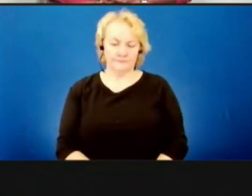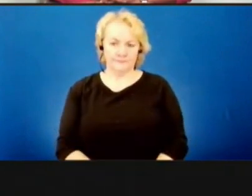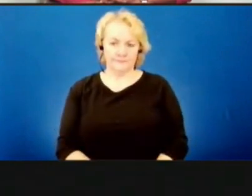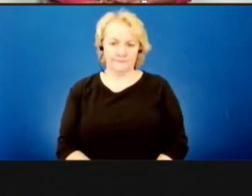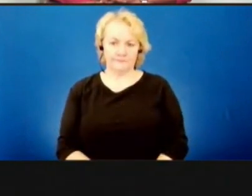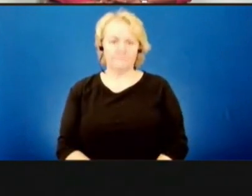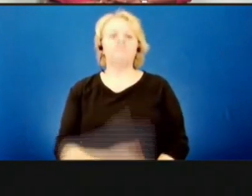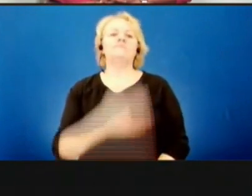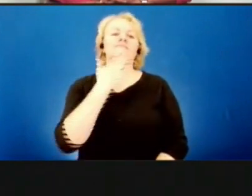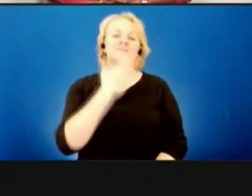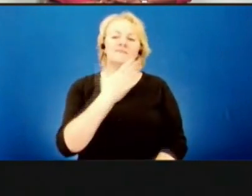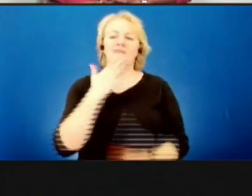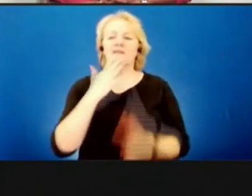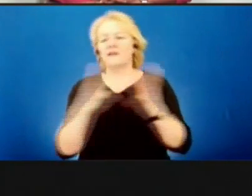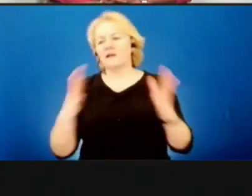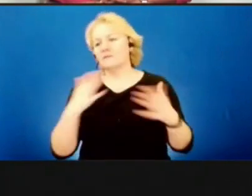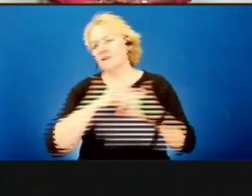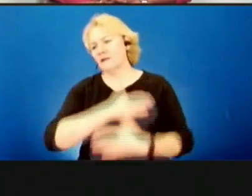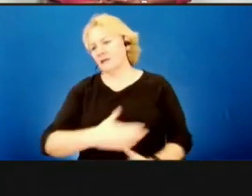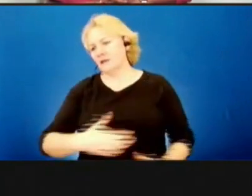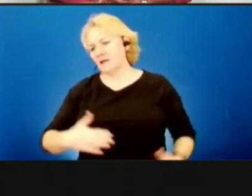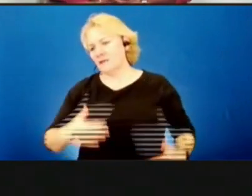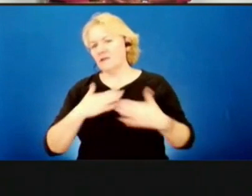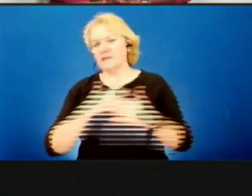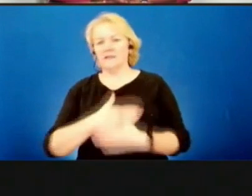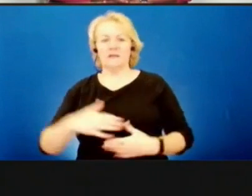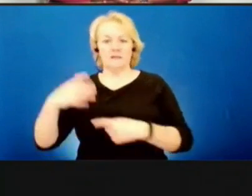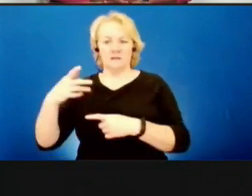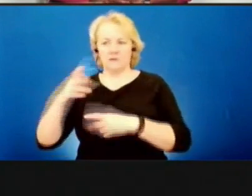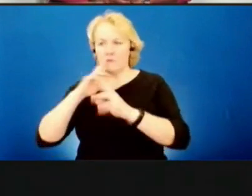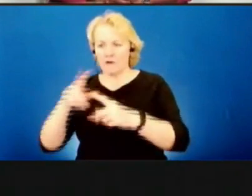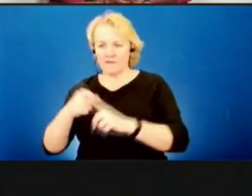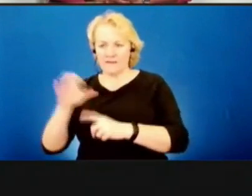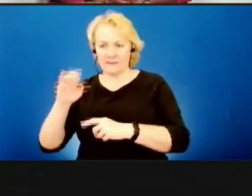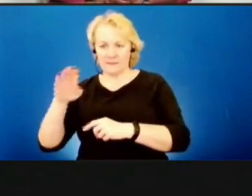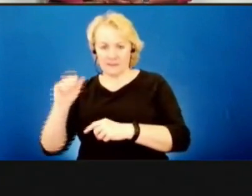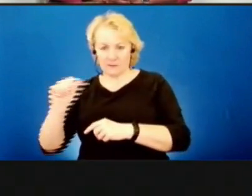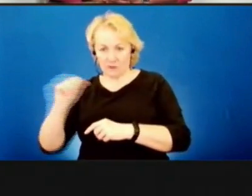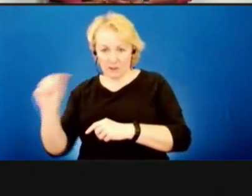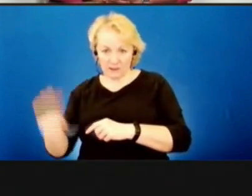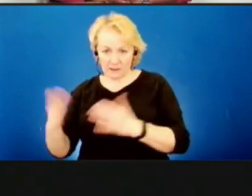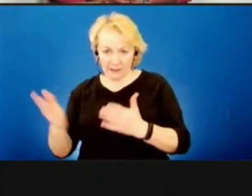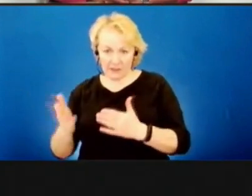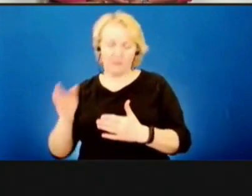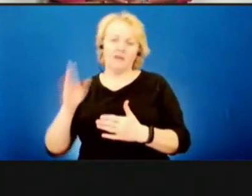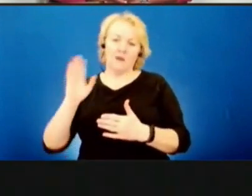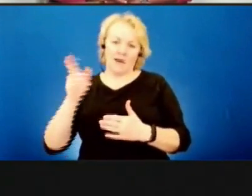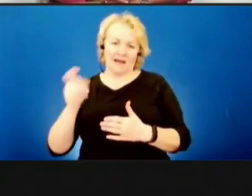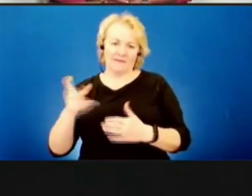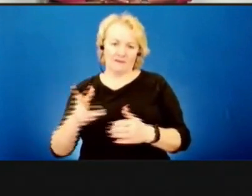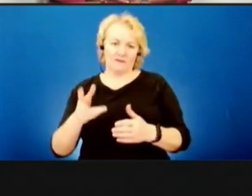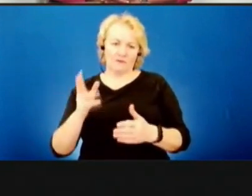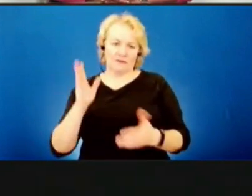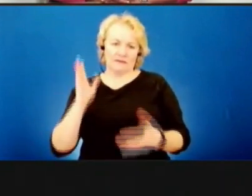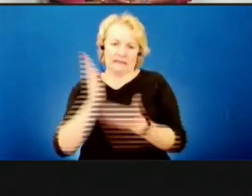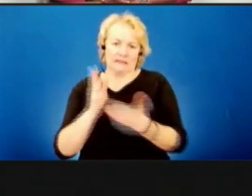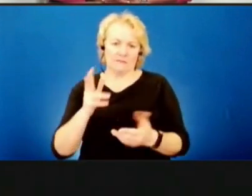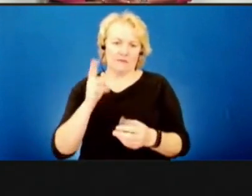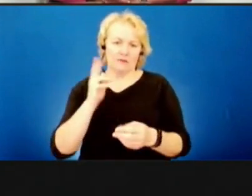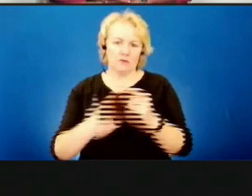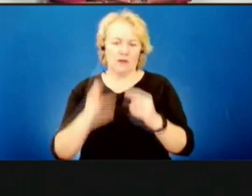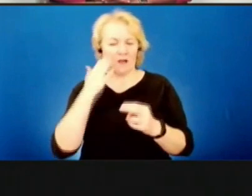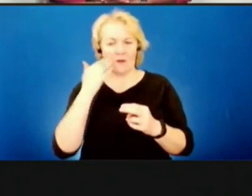Thank you very much, and I appreciate having our poll reporter from CBS Austin. We are going to have to cut this a little short. I know we didn't quite get